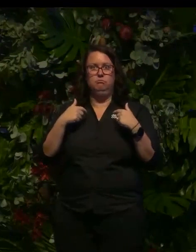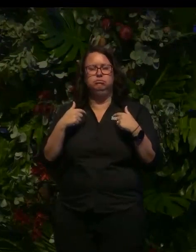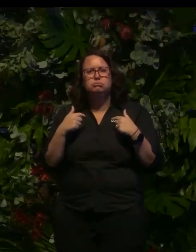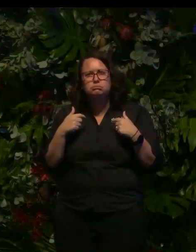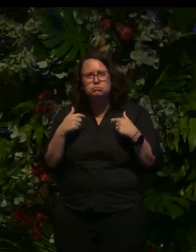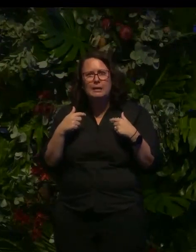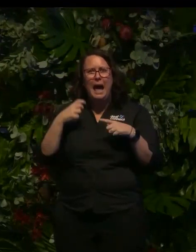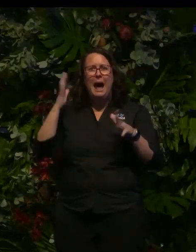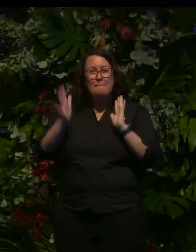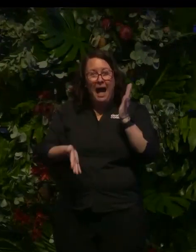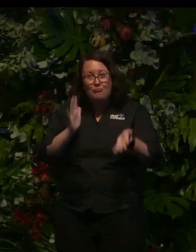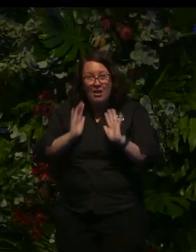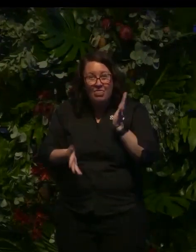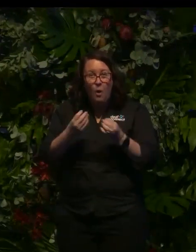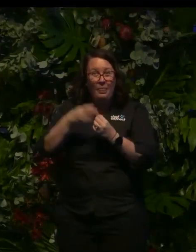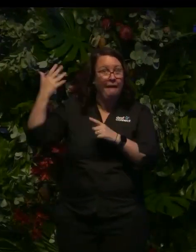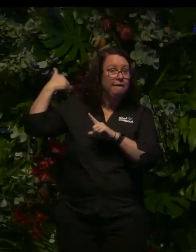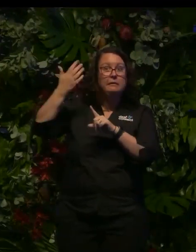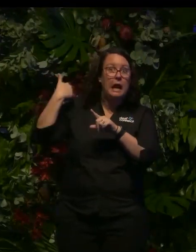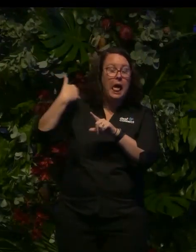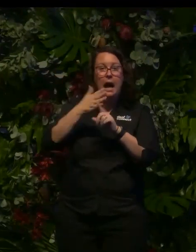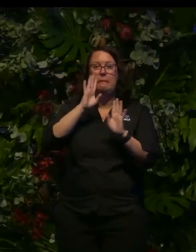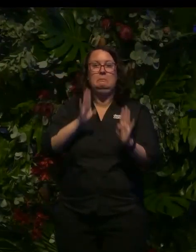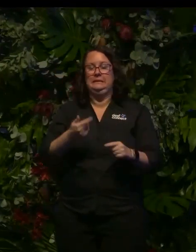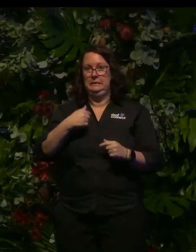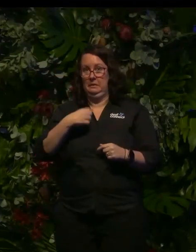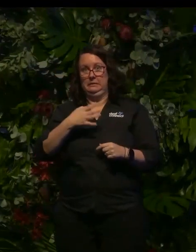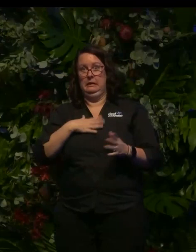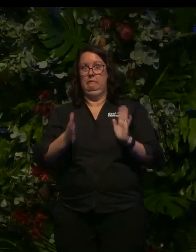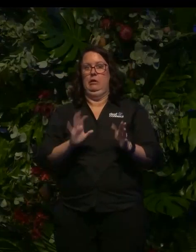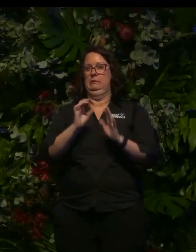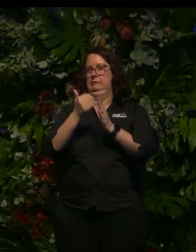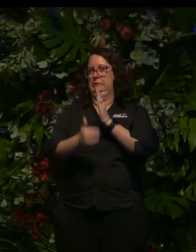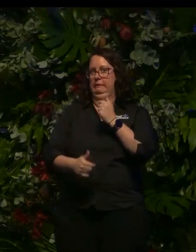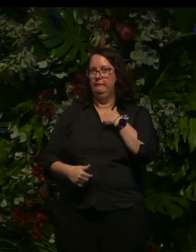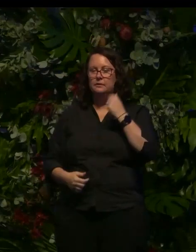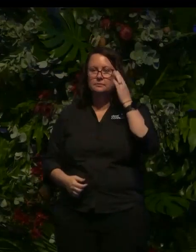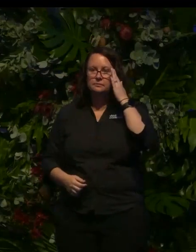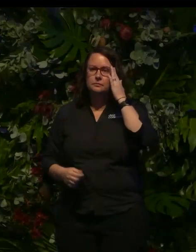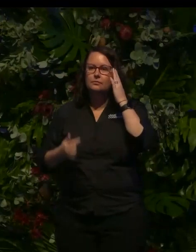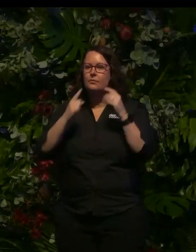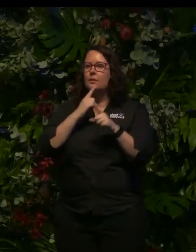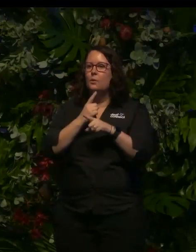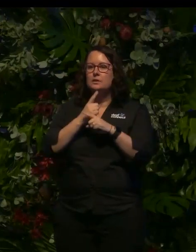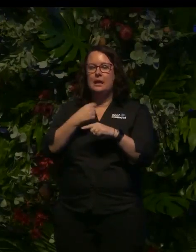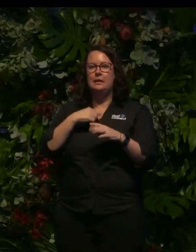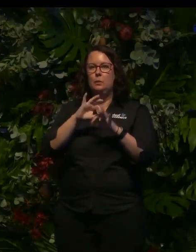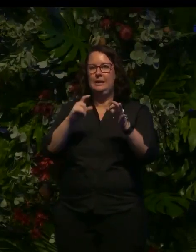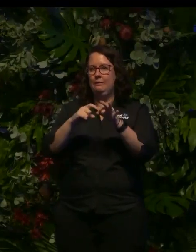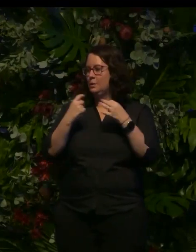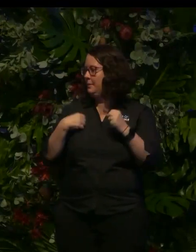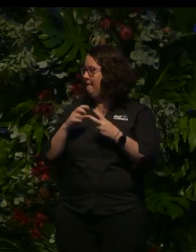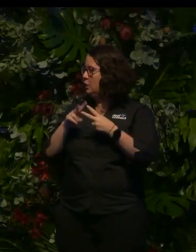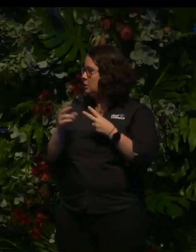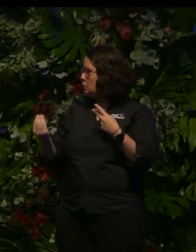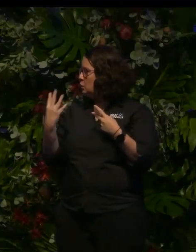flag. It's amazing. Yes. We only have like less than 5 minutes left, and I was told we wouldn't have questions, but I see two that have popped up on the